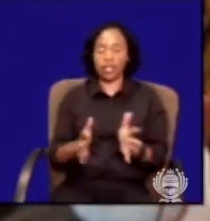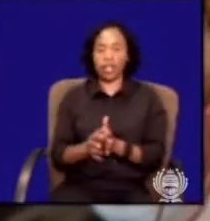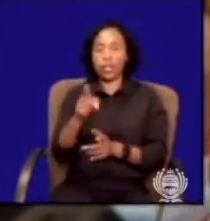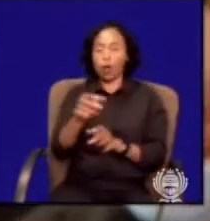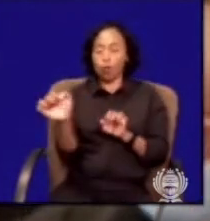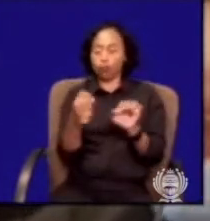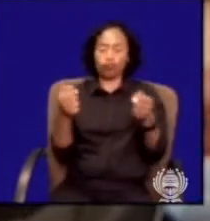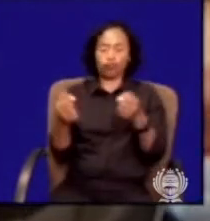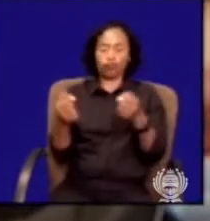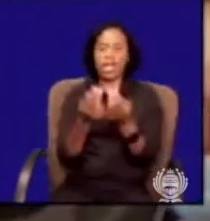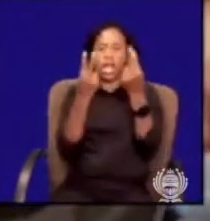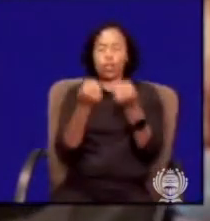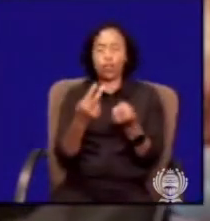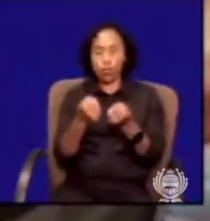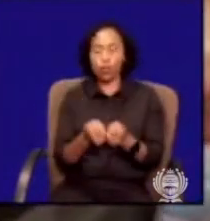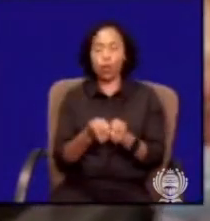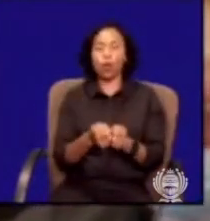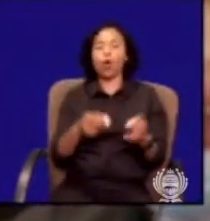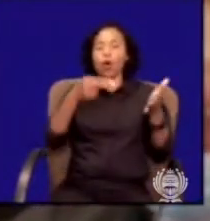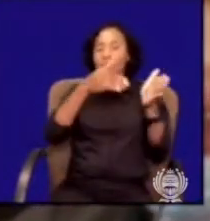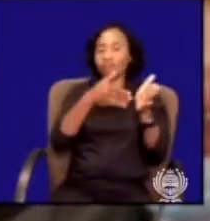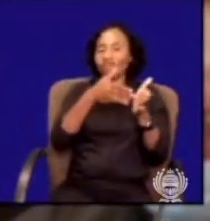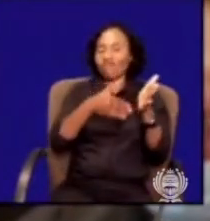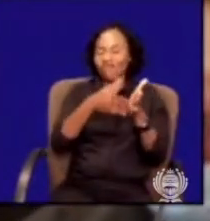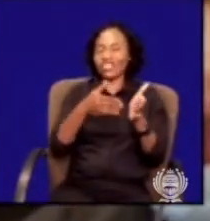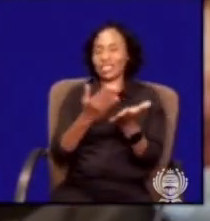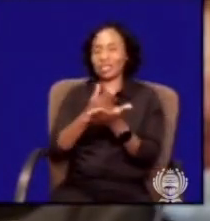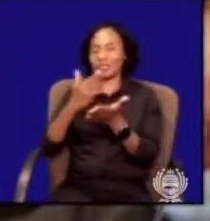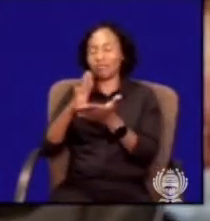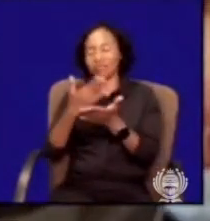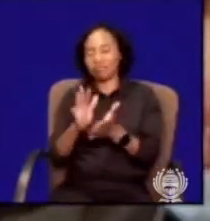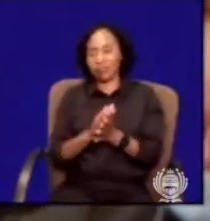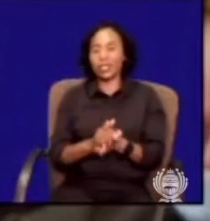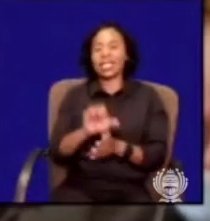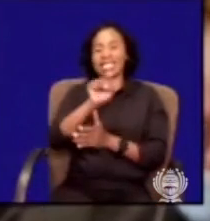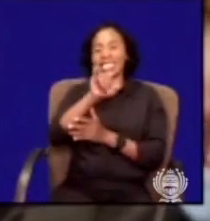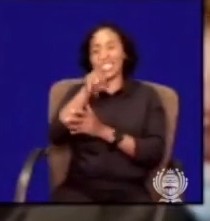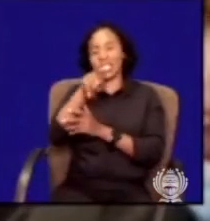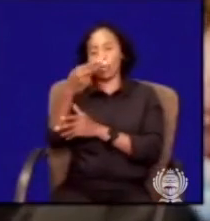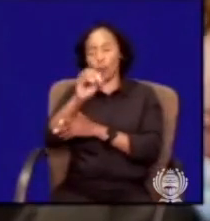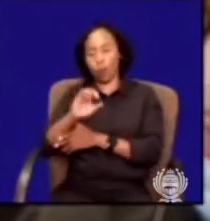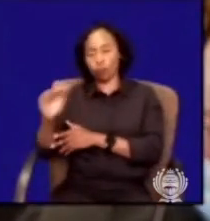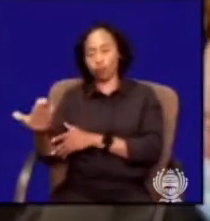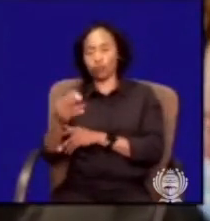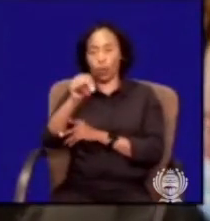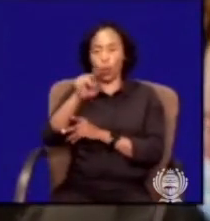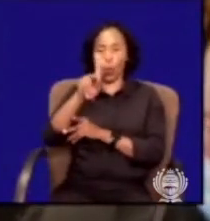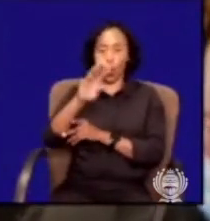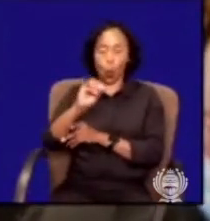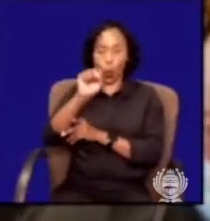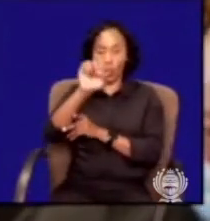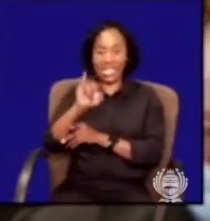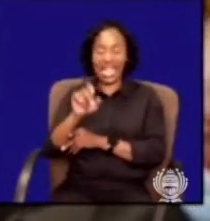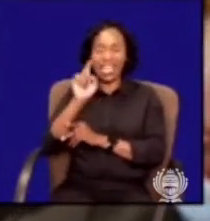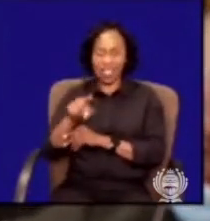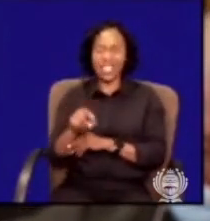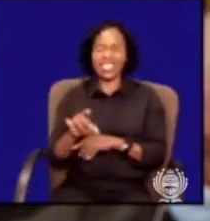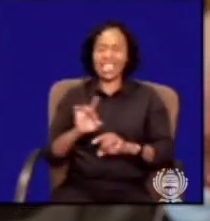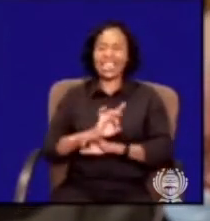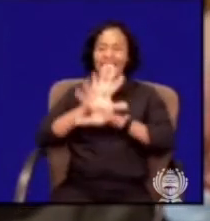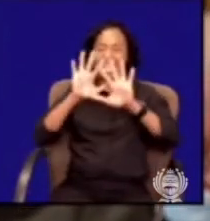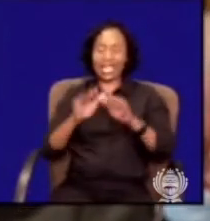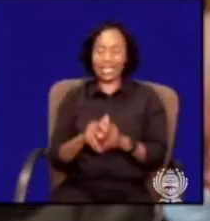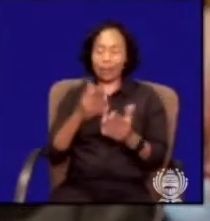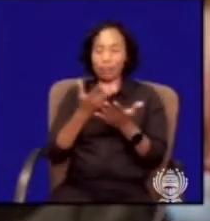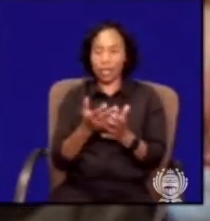tape reduction czar in the form of respected businessman Sipho Nkosi. You clearly have run out of patience with